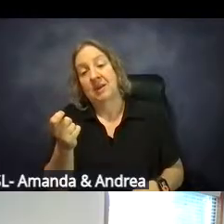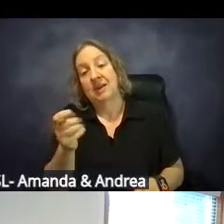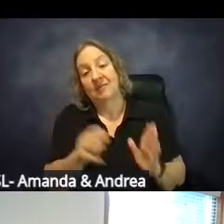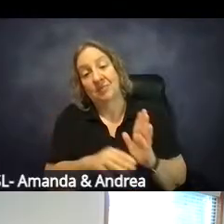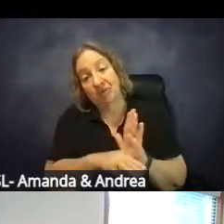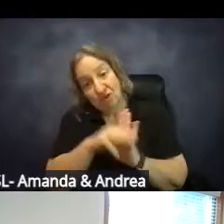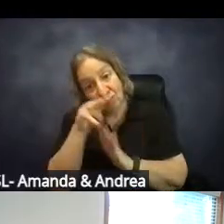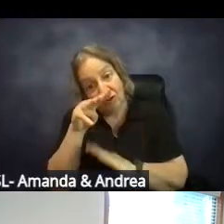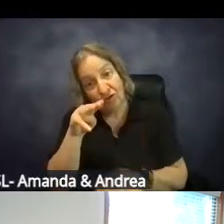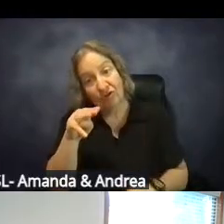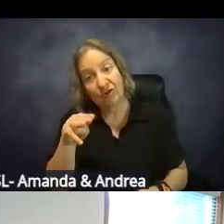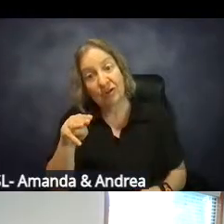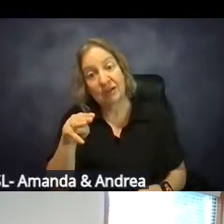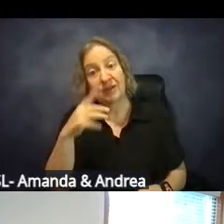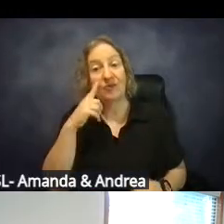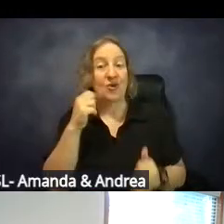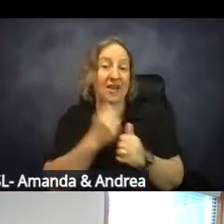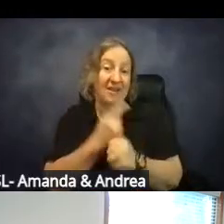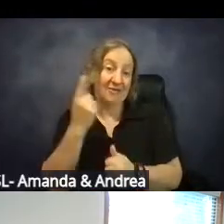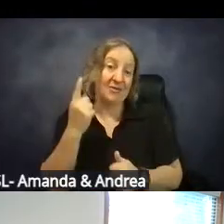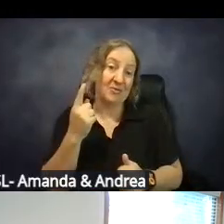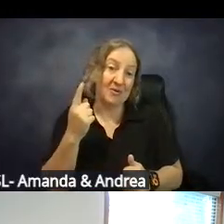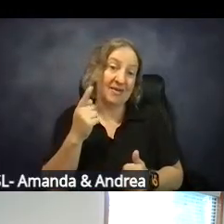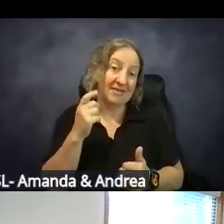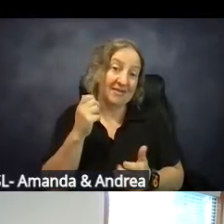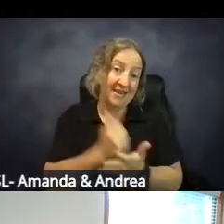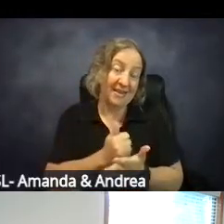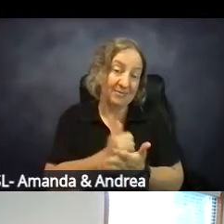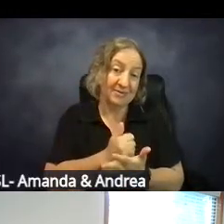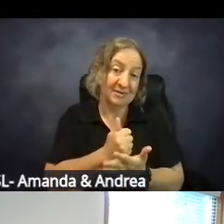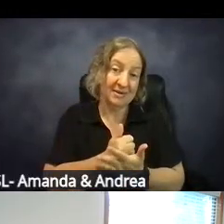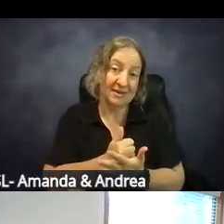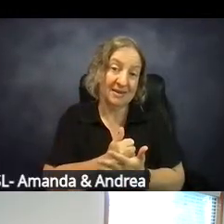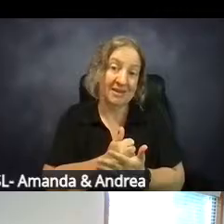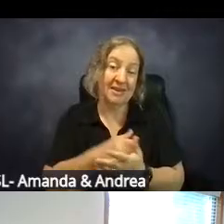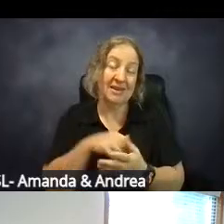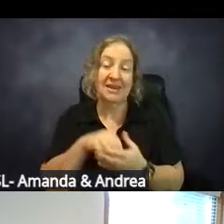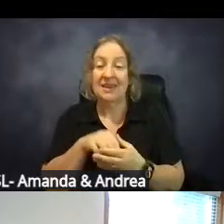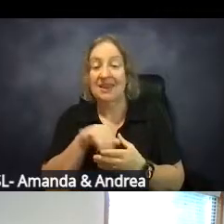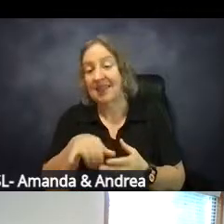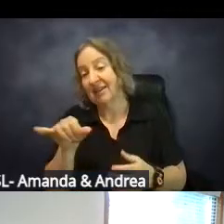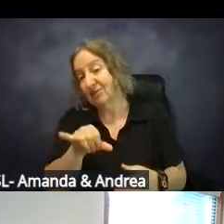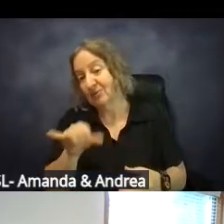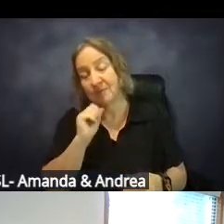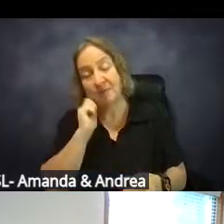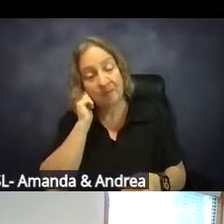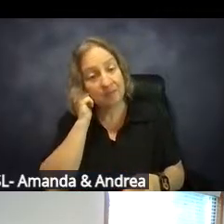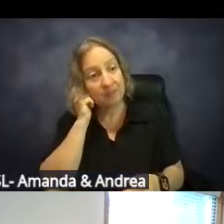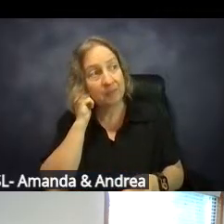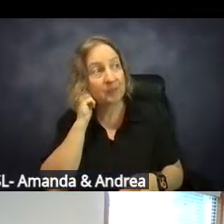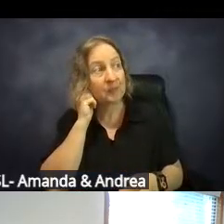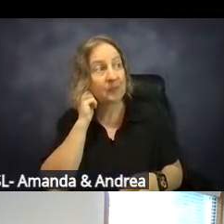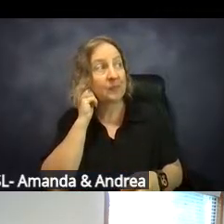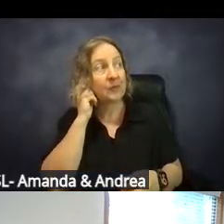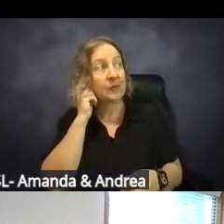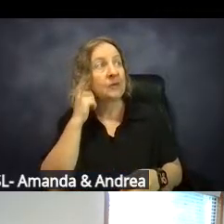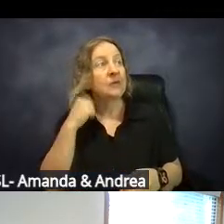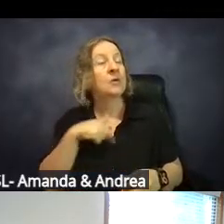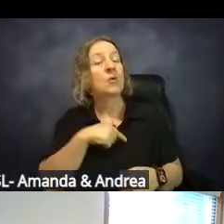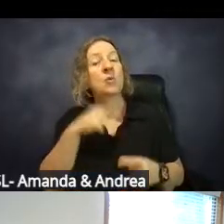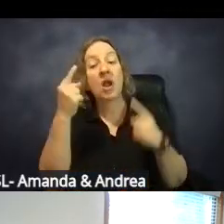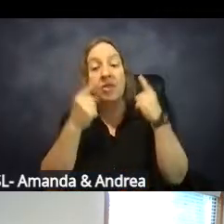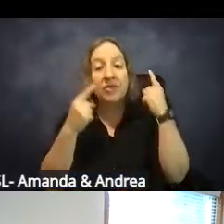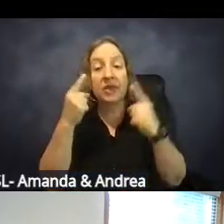maturity for everyone helps in that. And so as we're thinking about